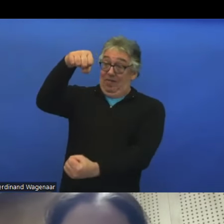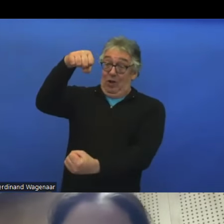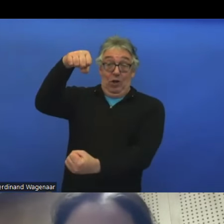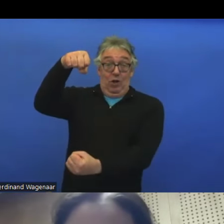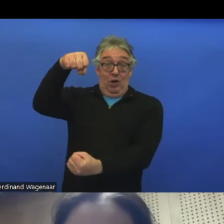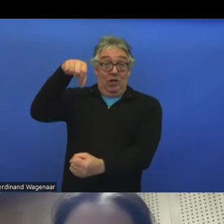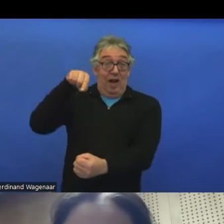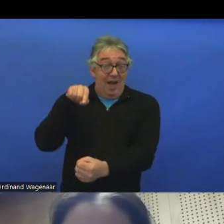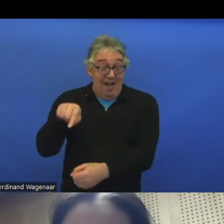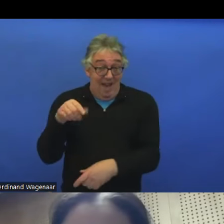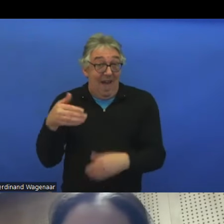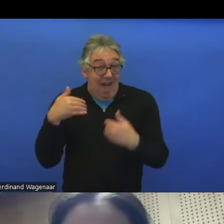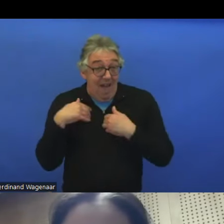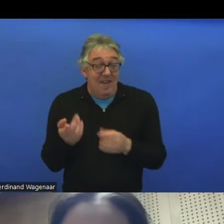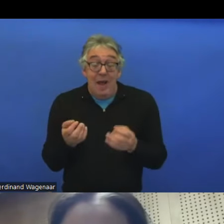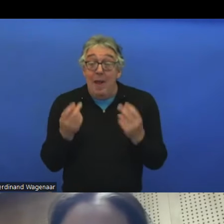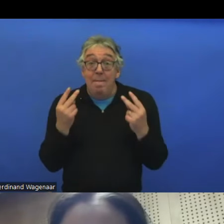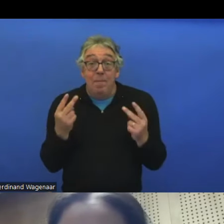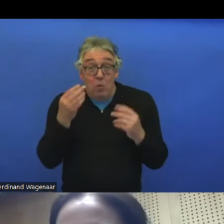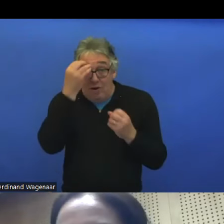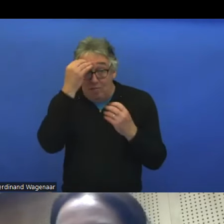key information that